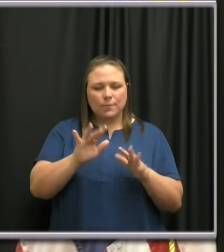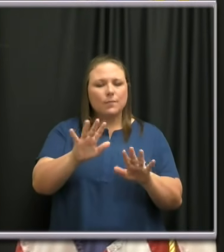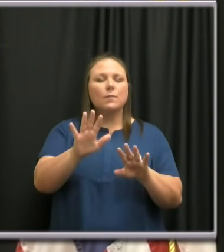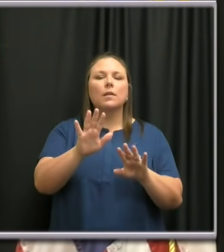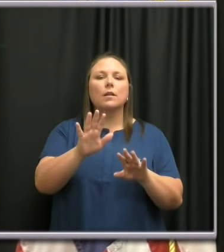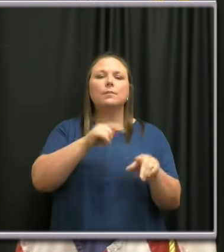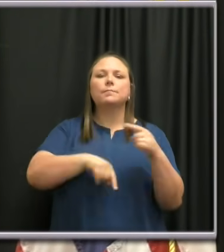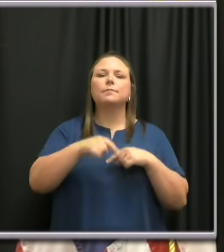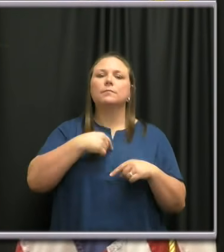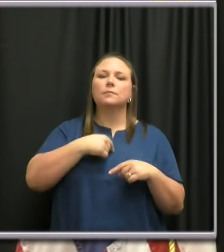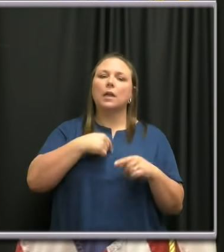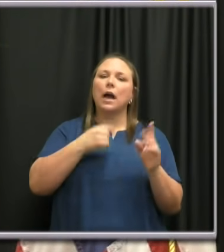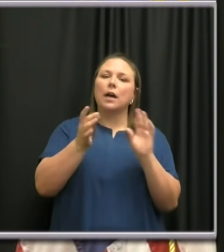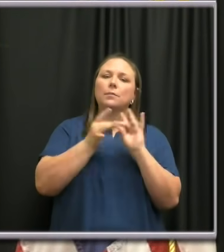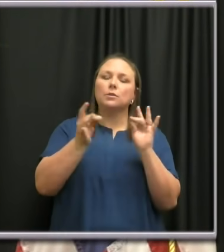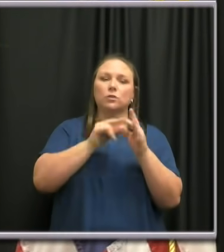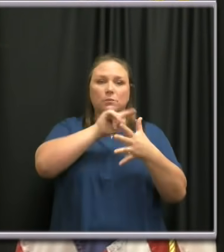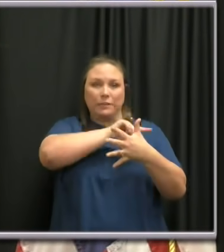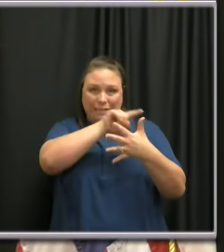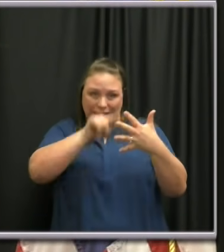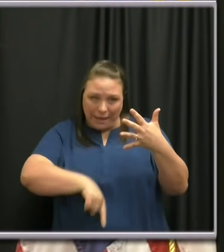As I mentioned earlier,